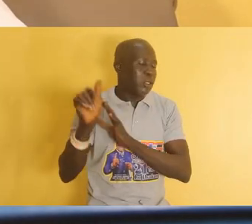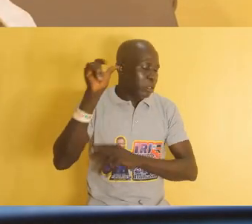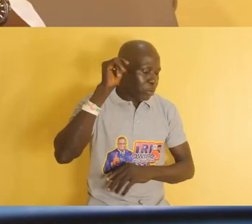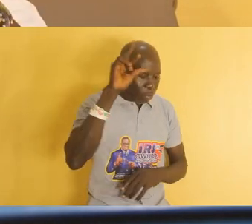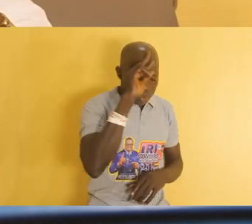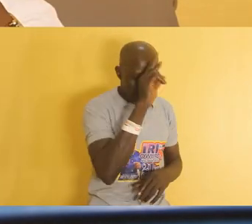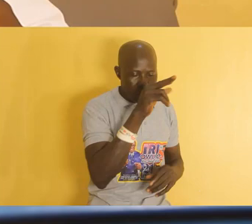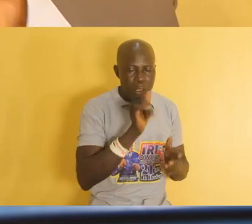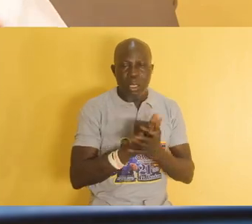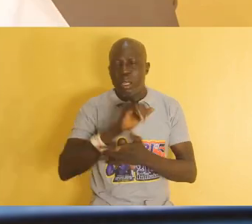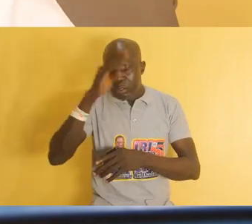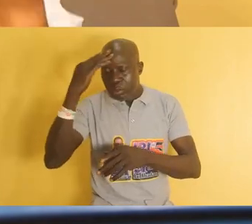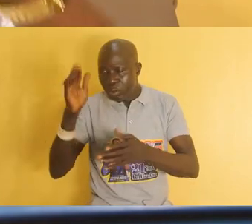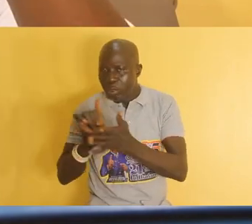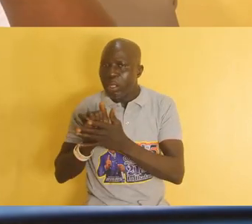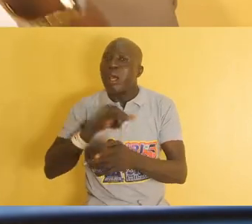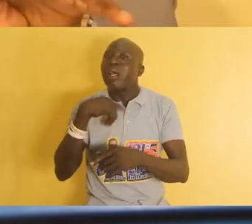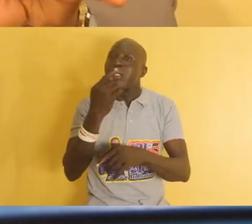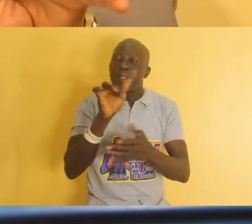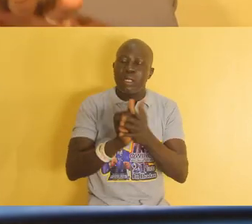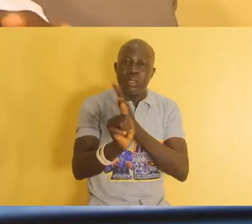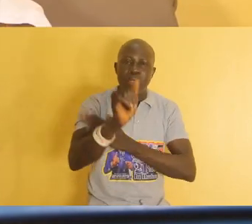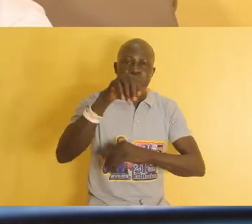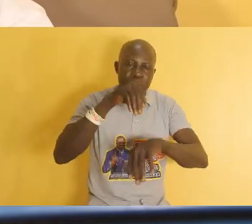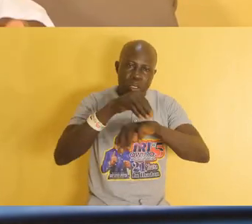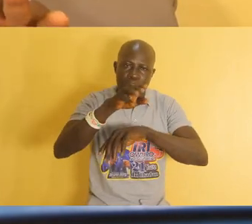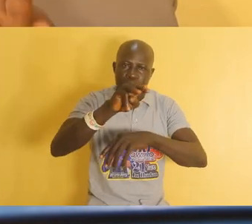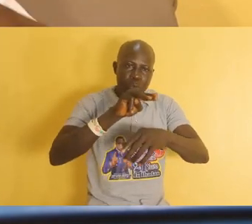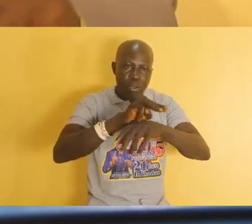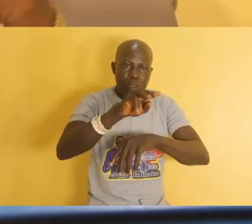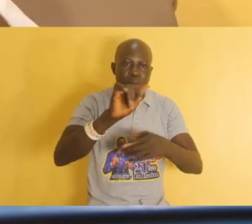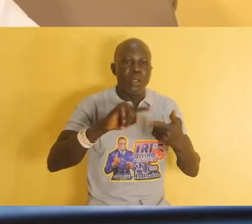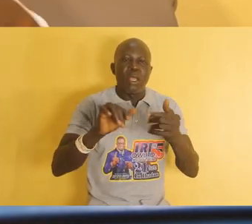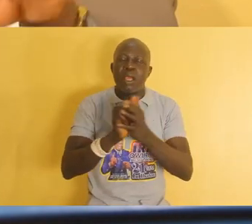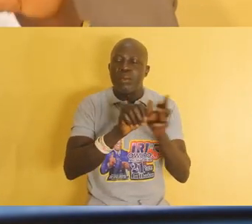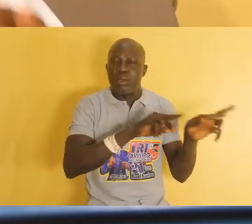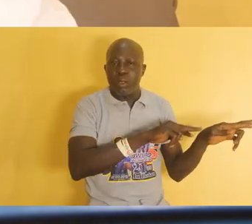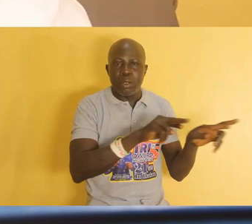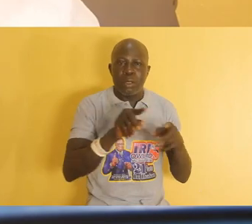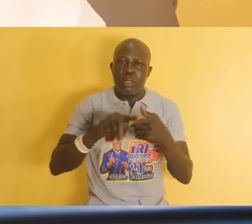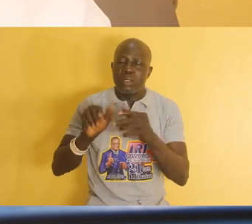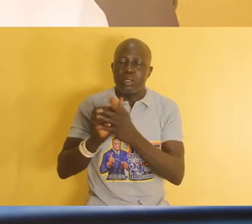Sir, I told you the Lord sent me a greater. And I am ready to do the